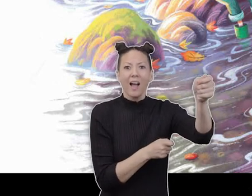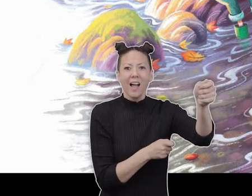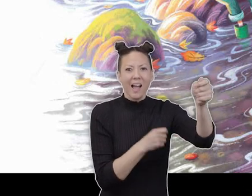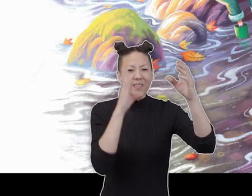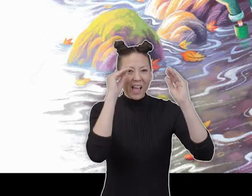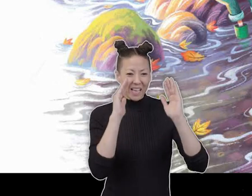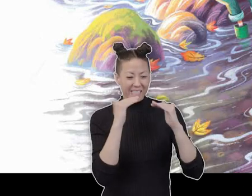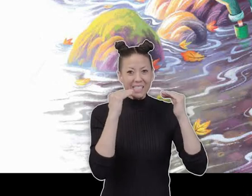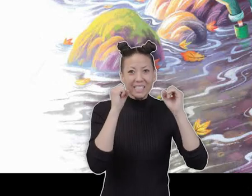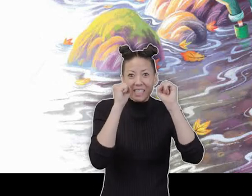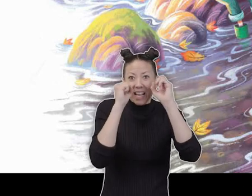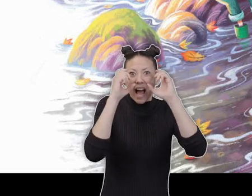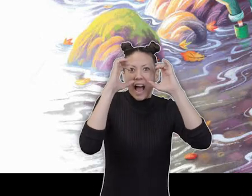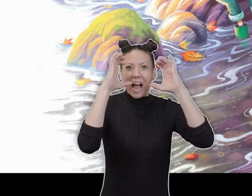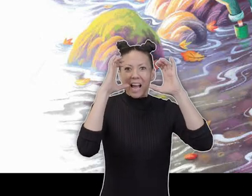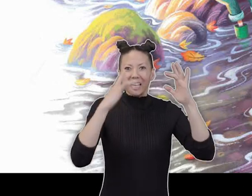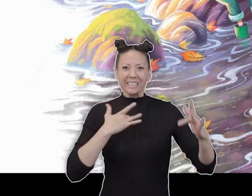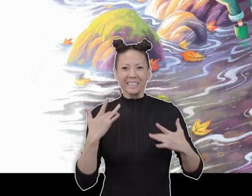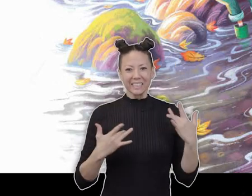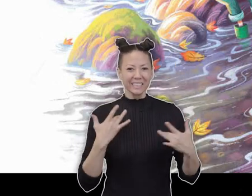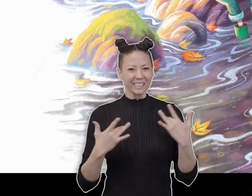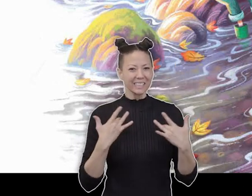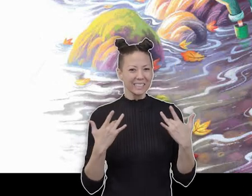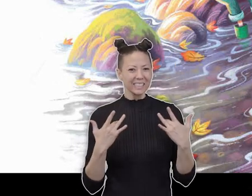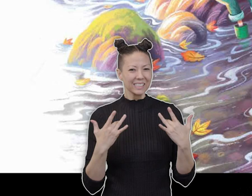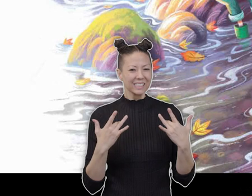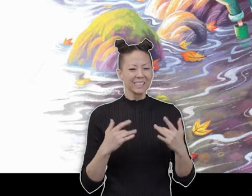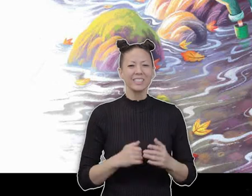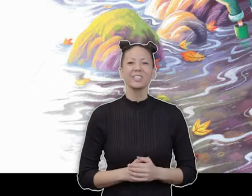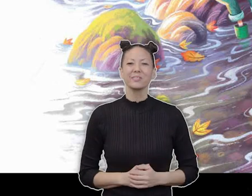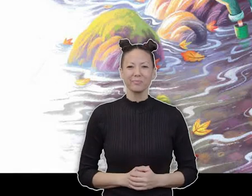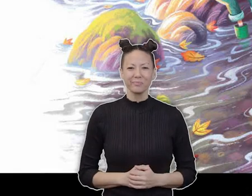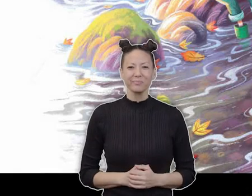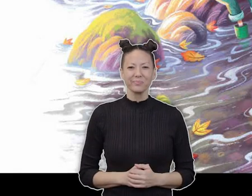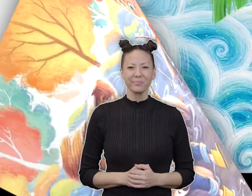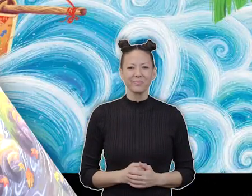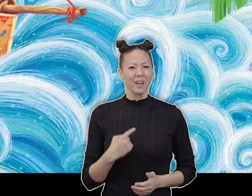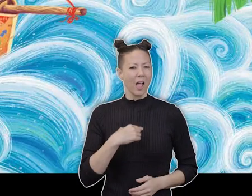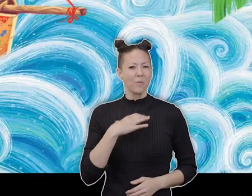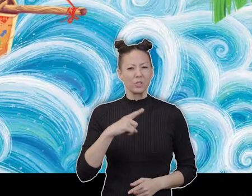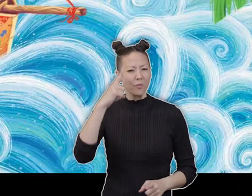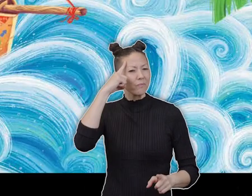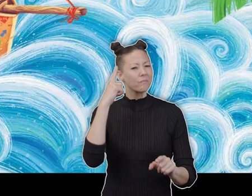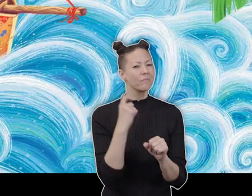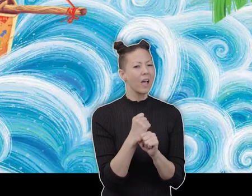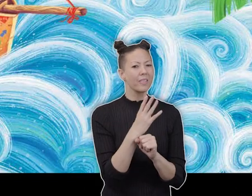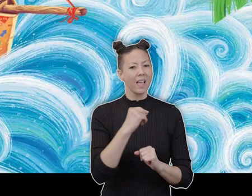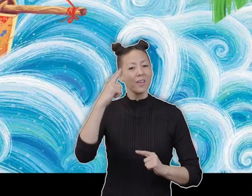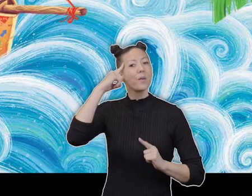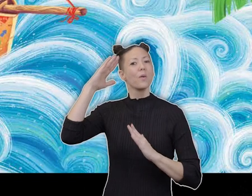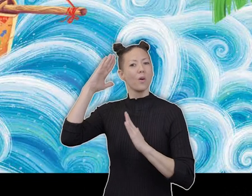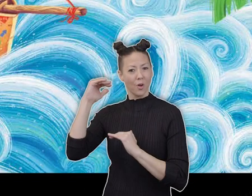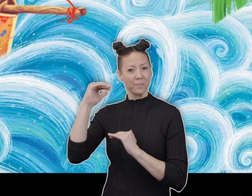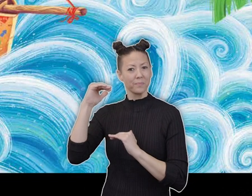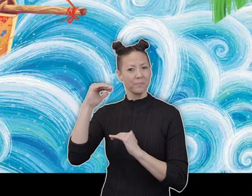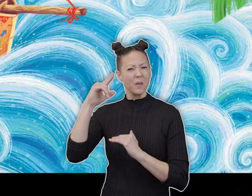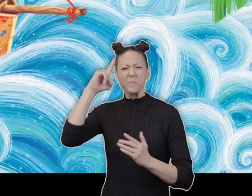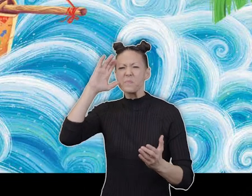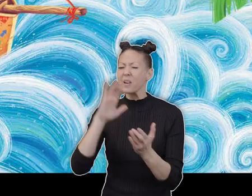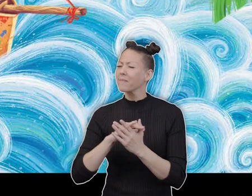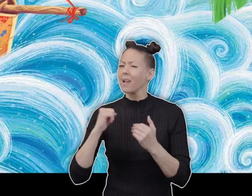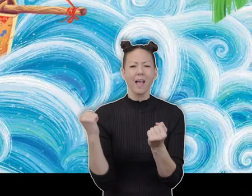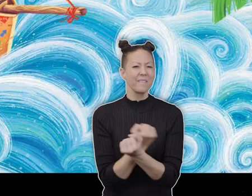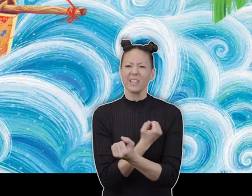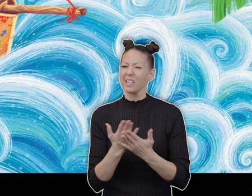is stretched taut. He smiles and his eyes are wide. I wish you faith and